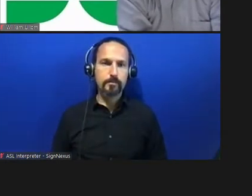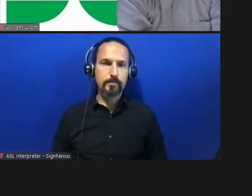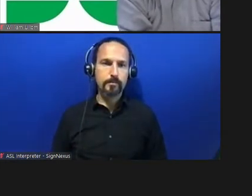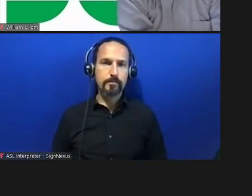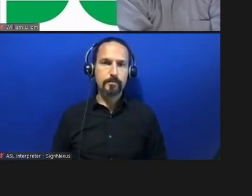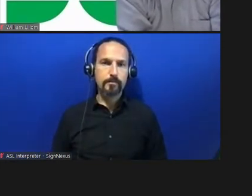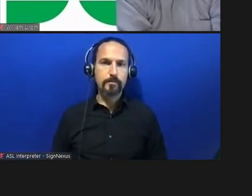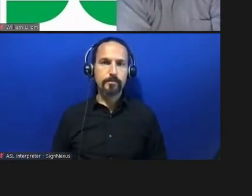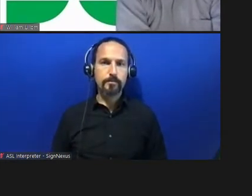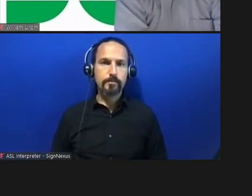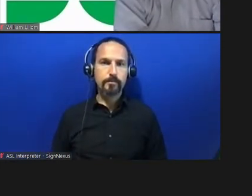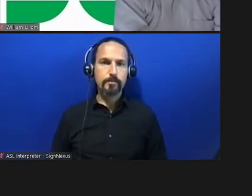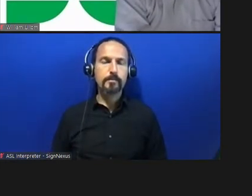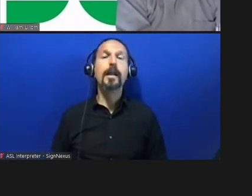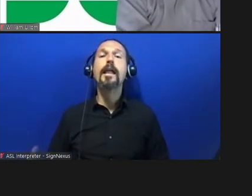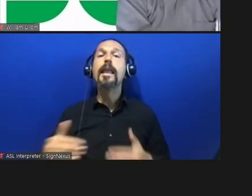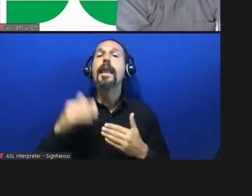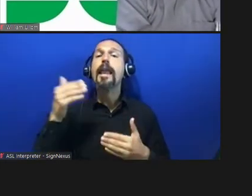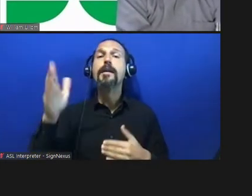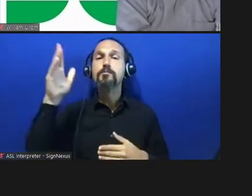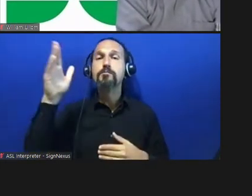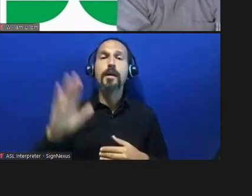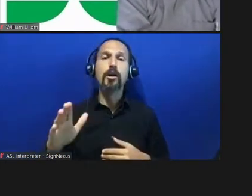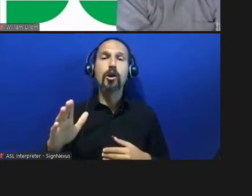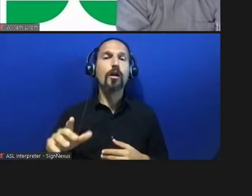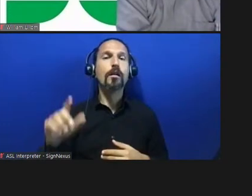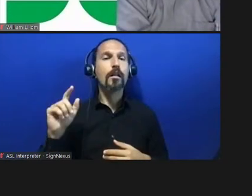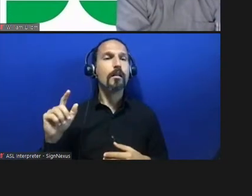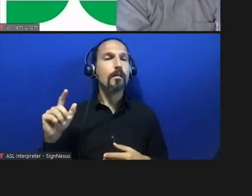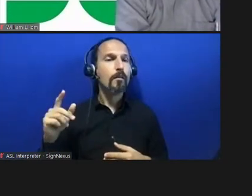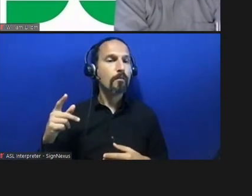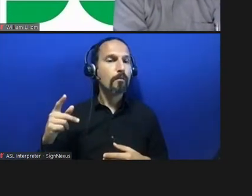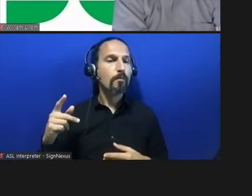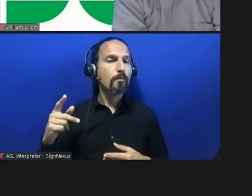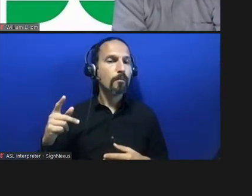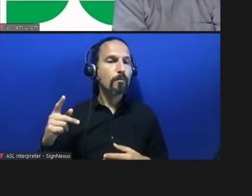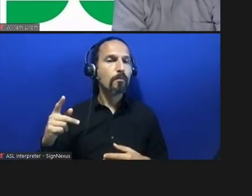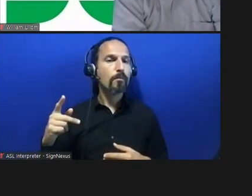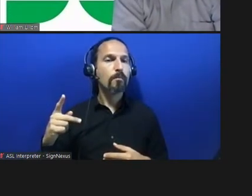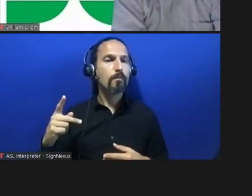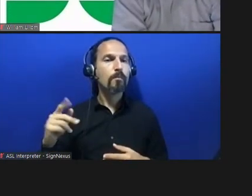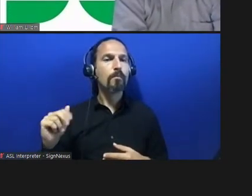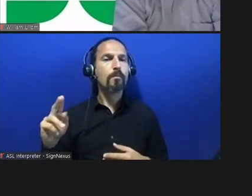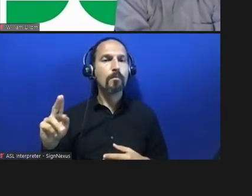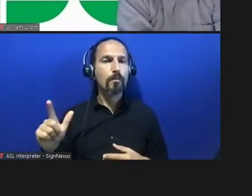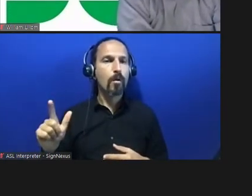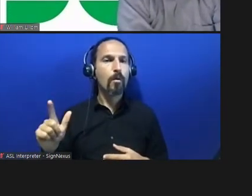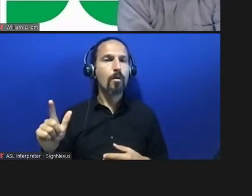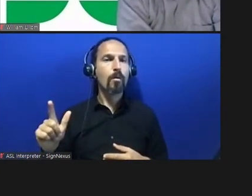you our next speaker is tall barzilla